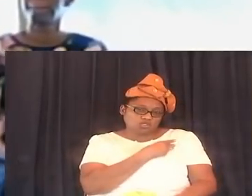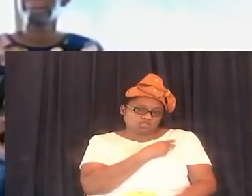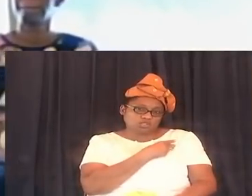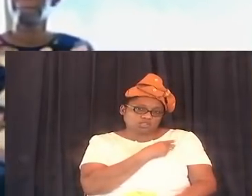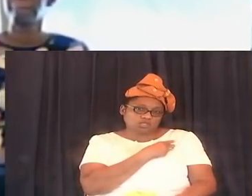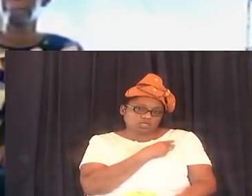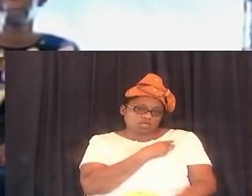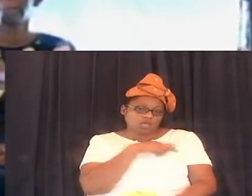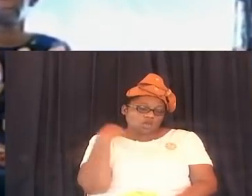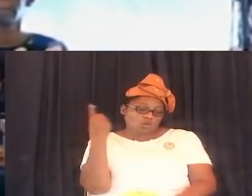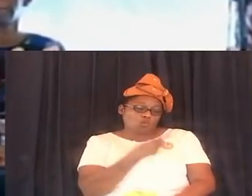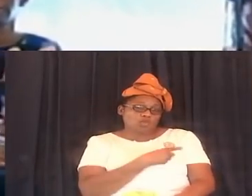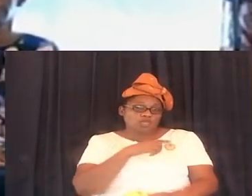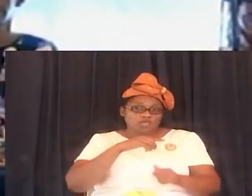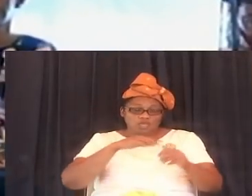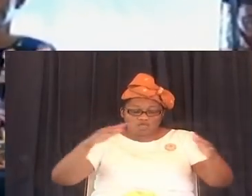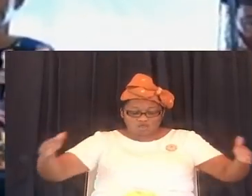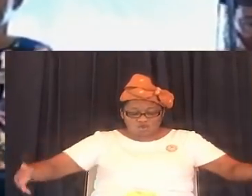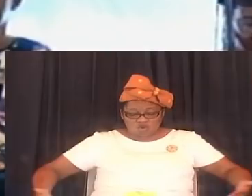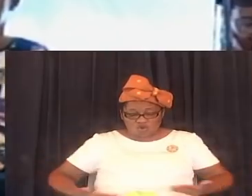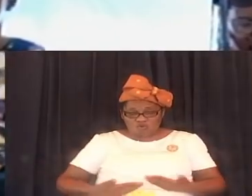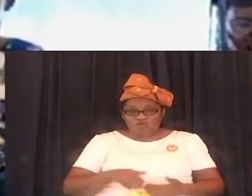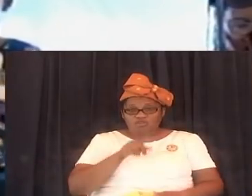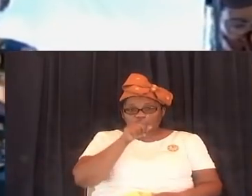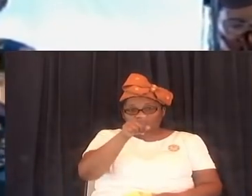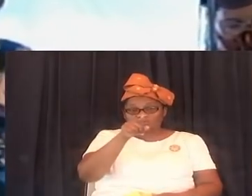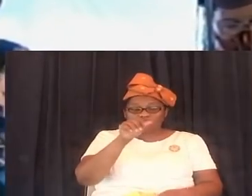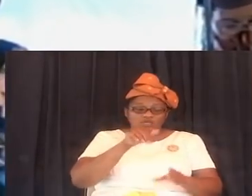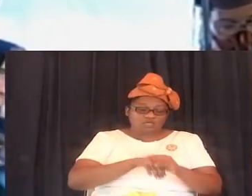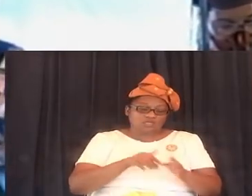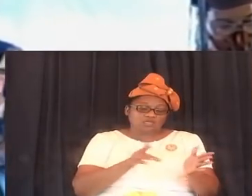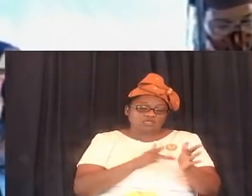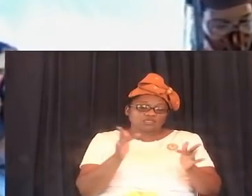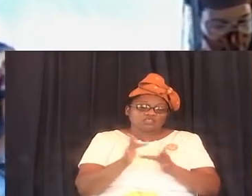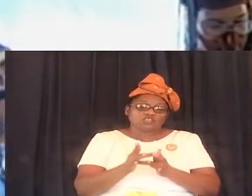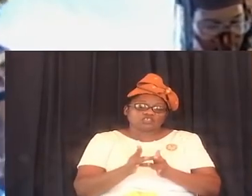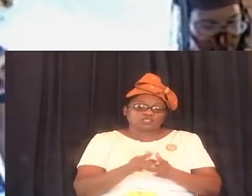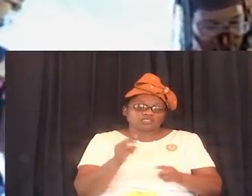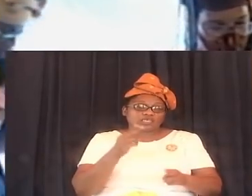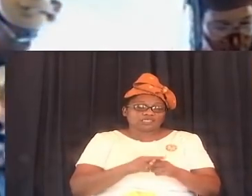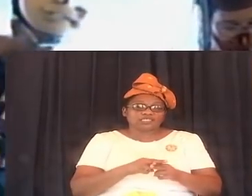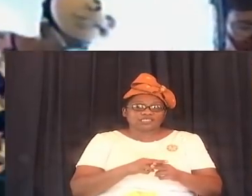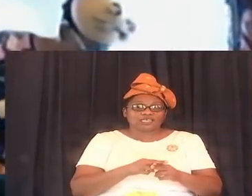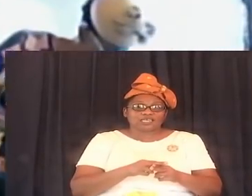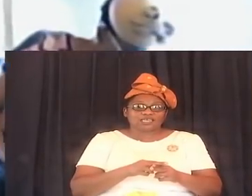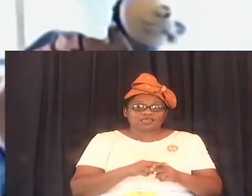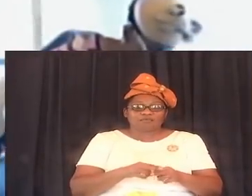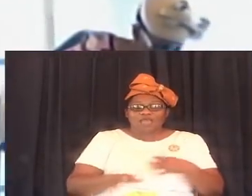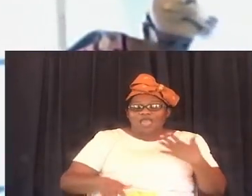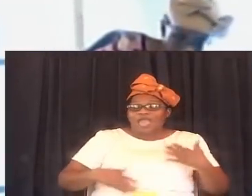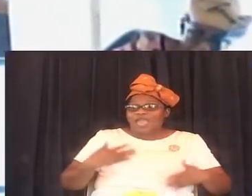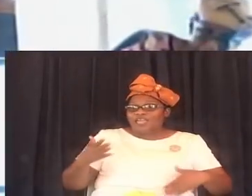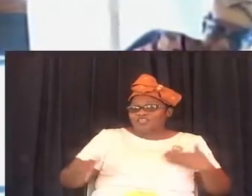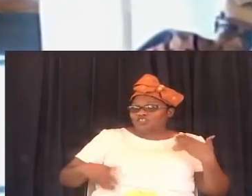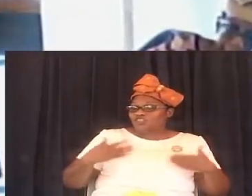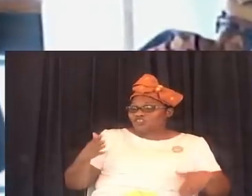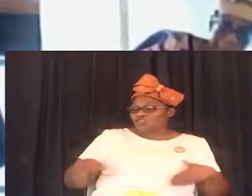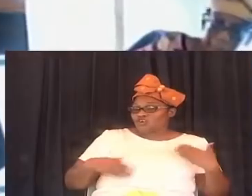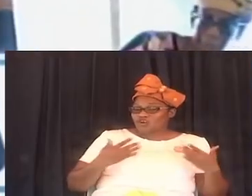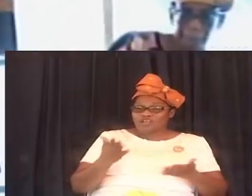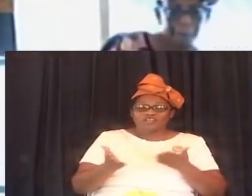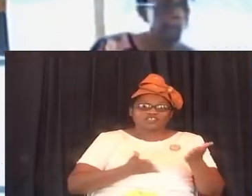you in Jesus' name. Look here. Enjoy the service in your house. Worship God in your house. Walk up and down in your